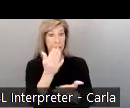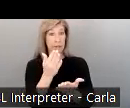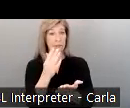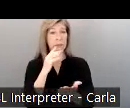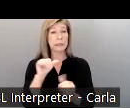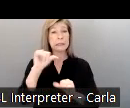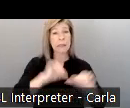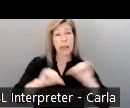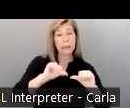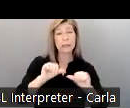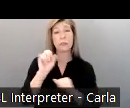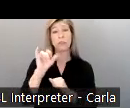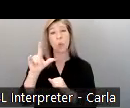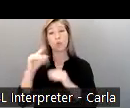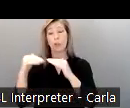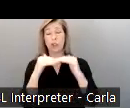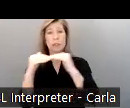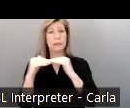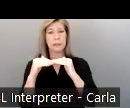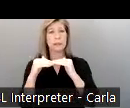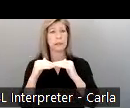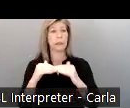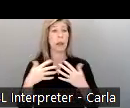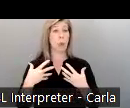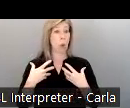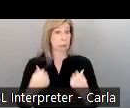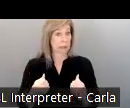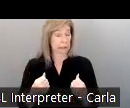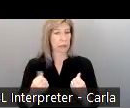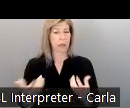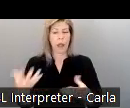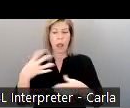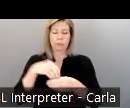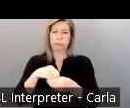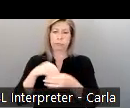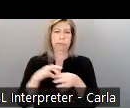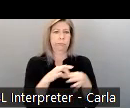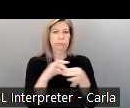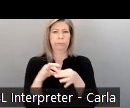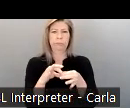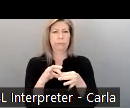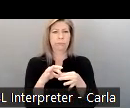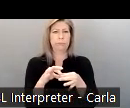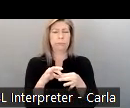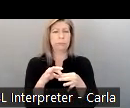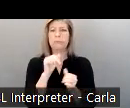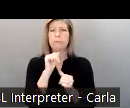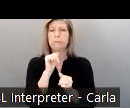and well-being are one and the same thing. It explores the idea that these phenomena are